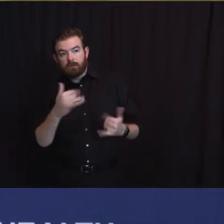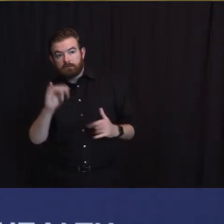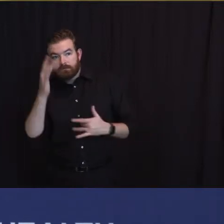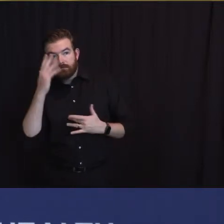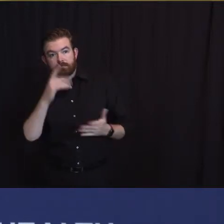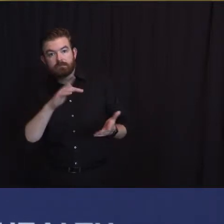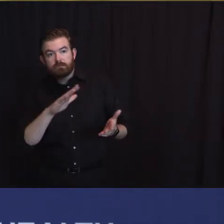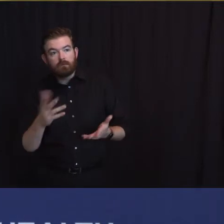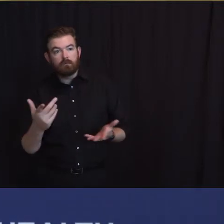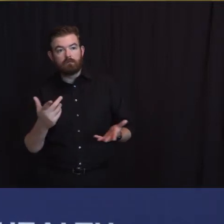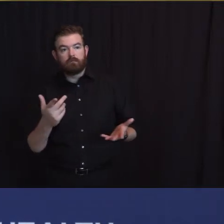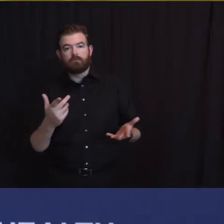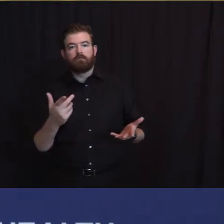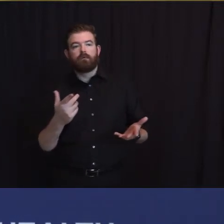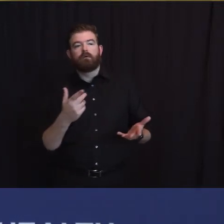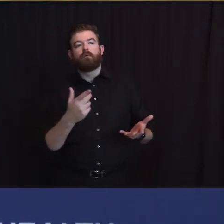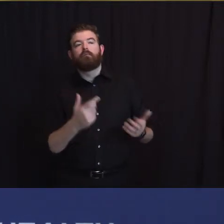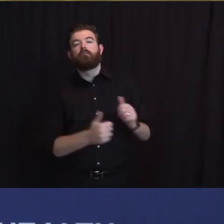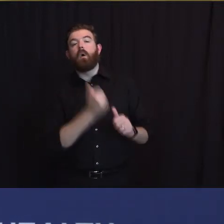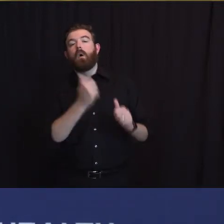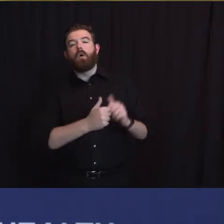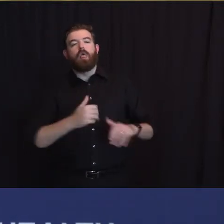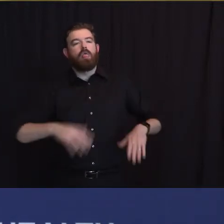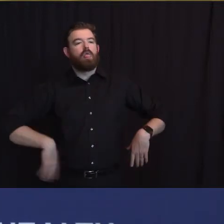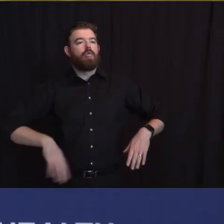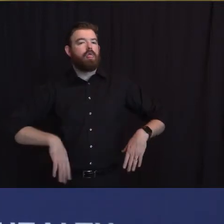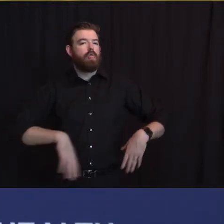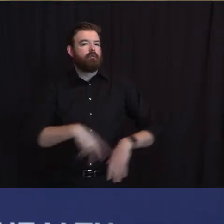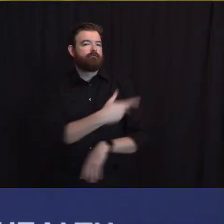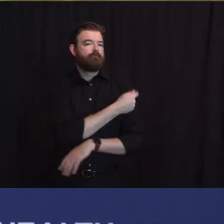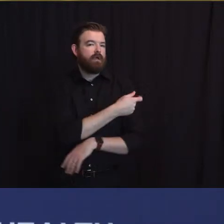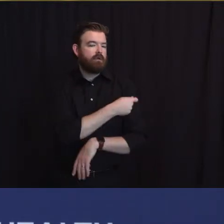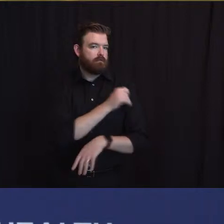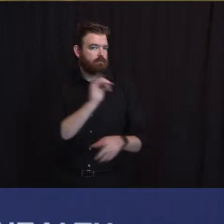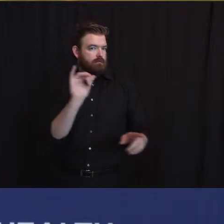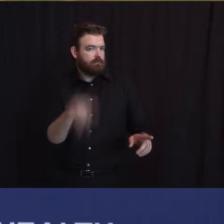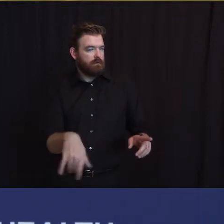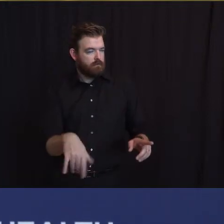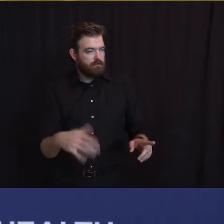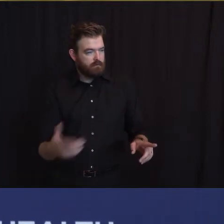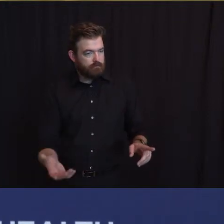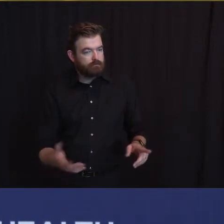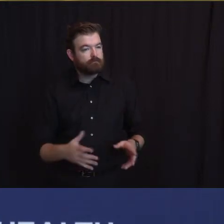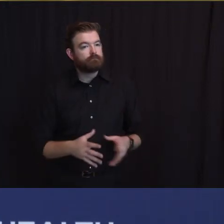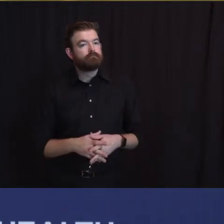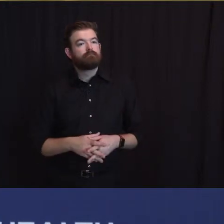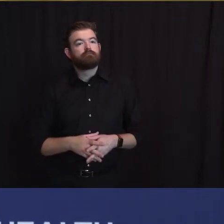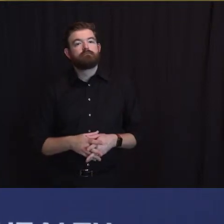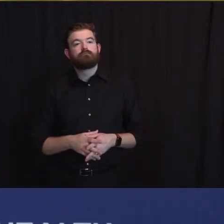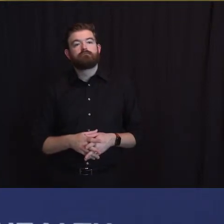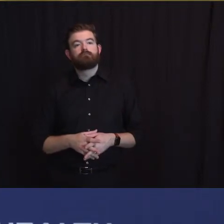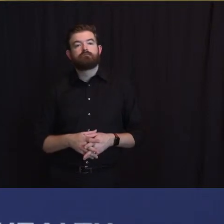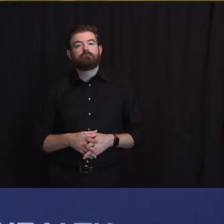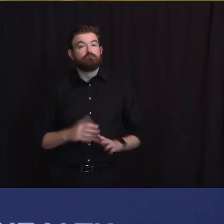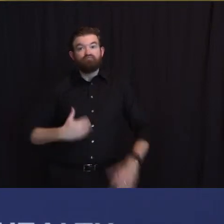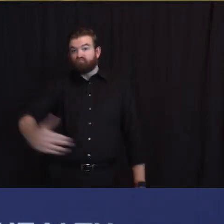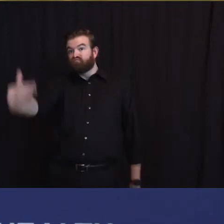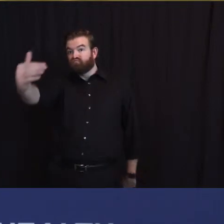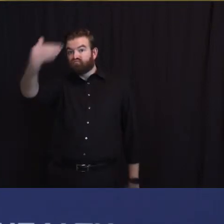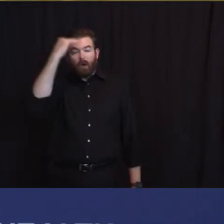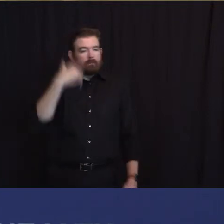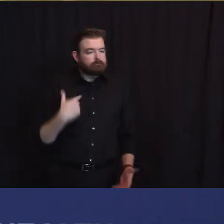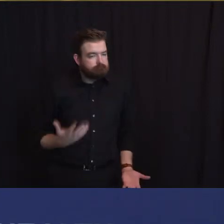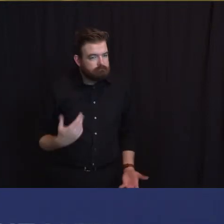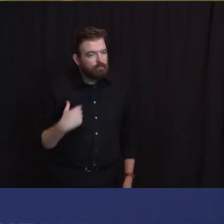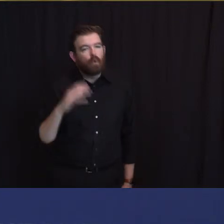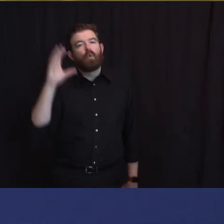to share with you. Well, that's a question I'll let them ask. I was going to ask the same question. I'd like to address masks if I could,